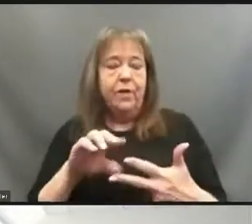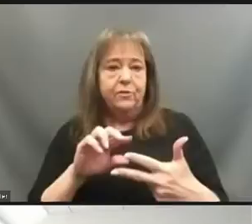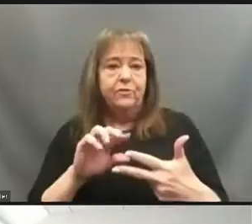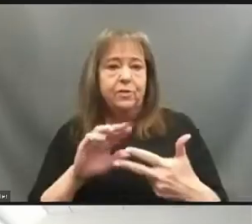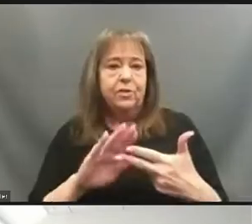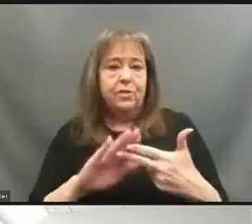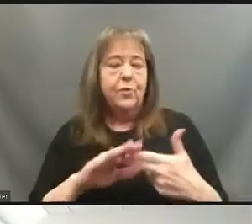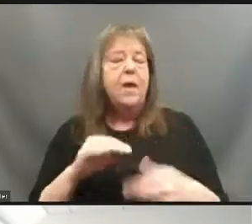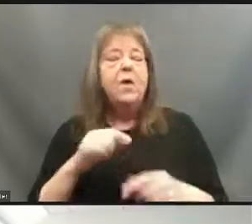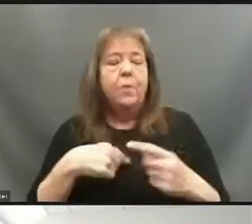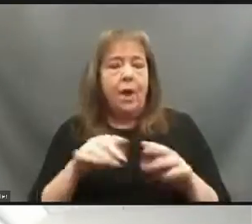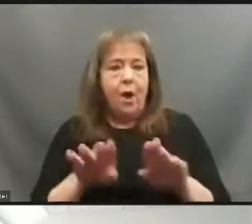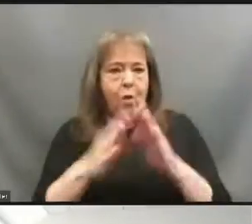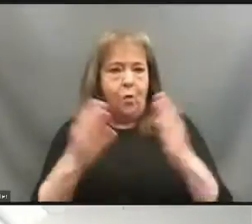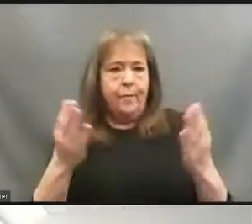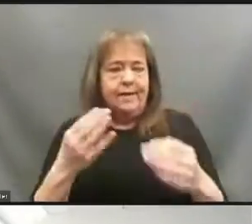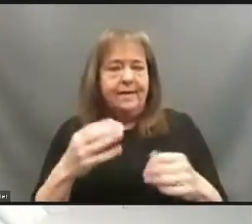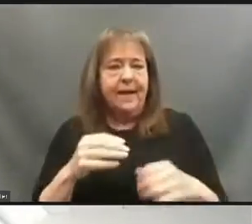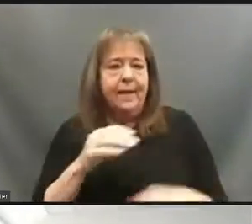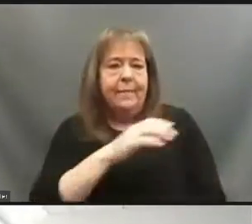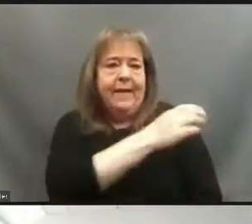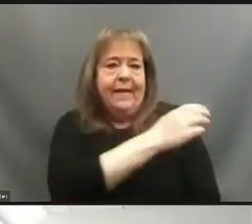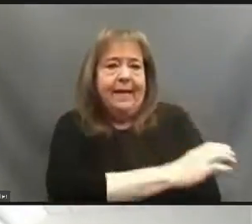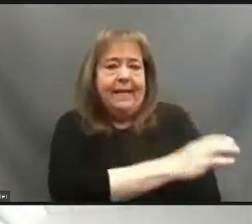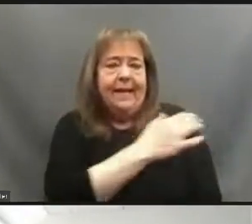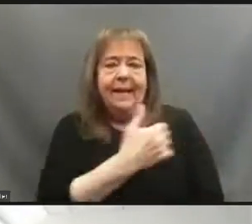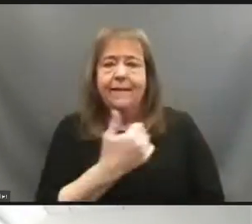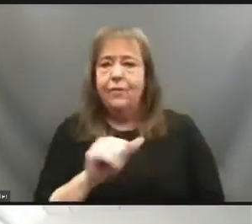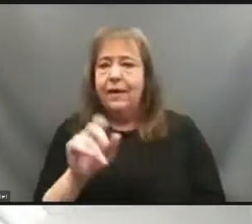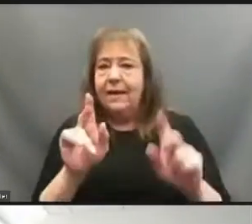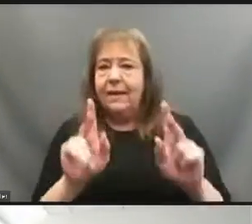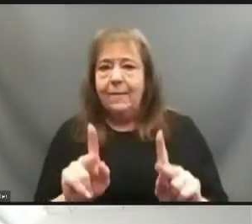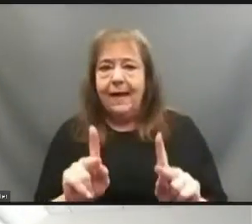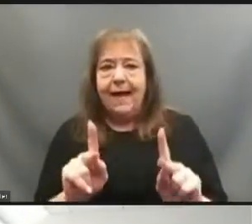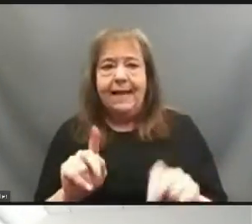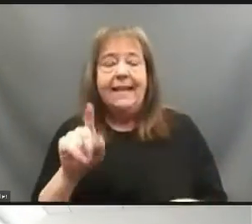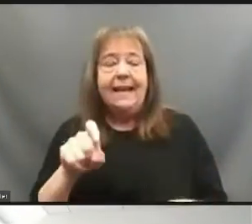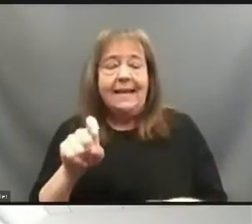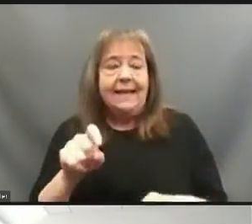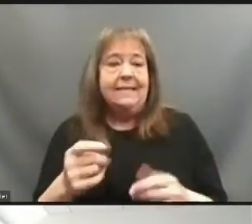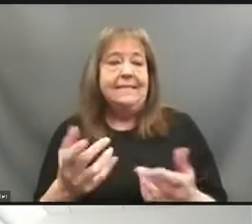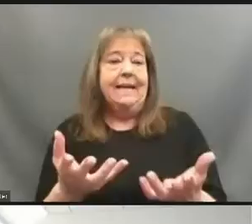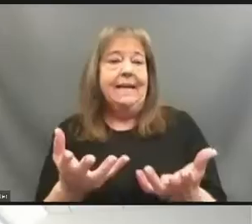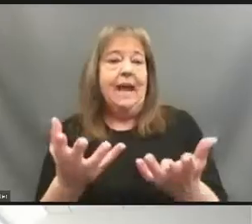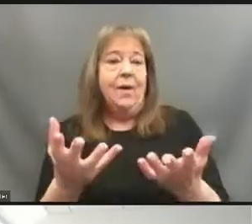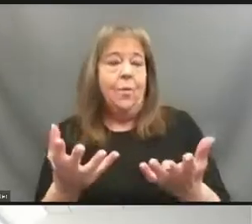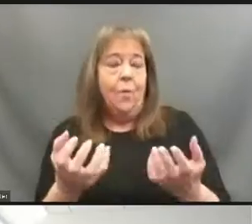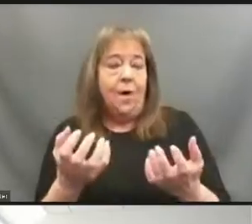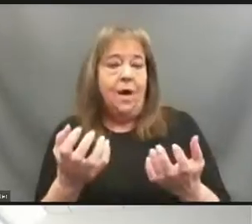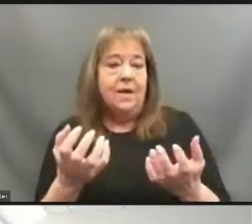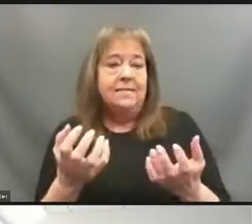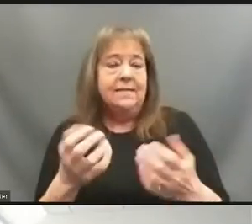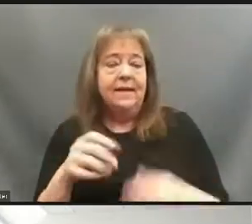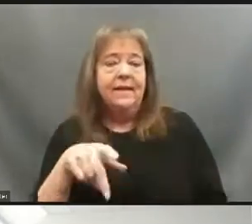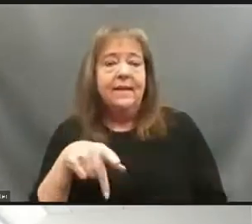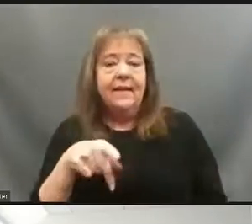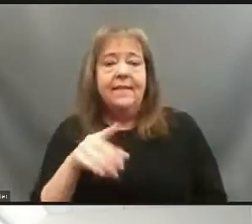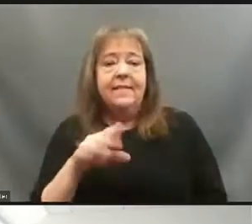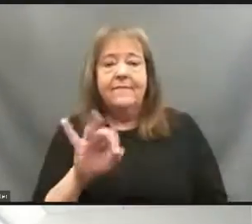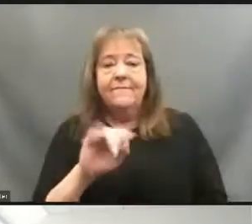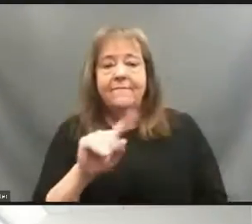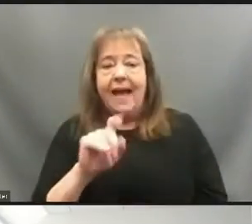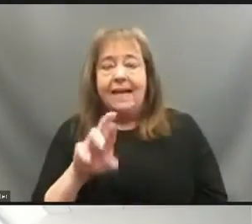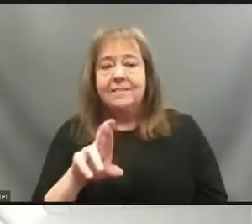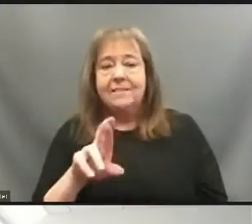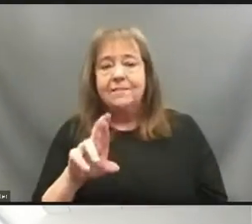up a vaccination clinic for those that needed and were eligible and desired the Pfizer booster last